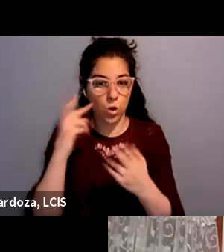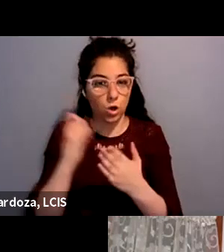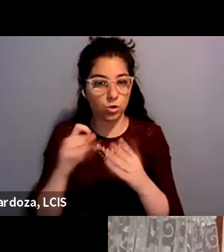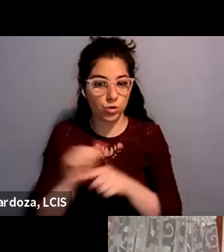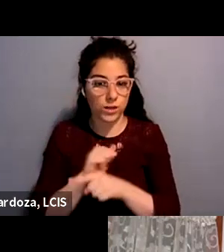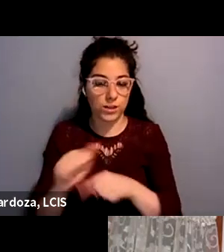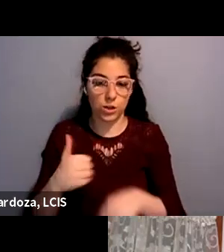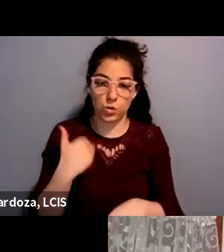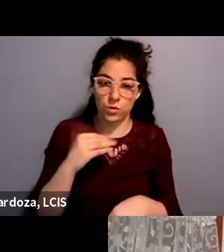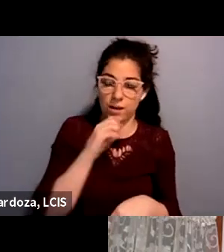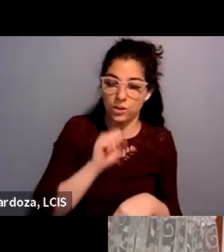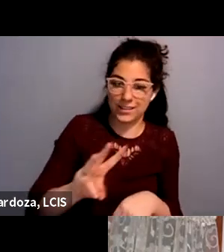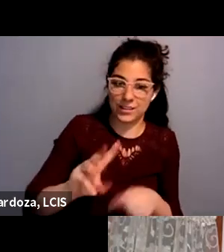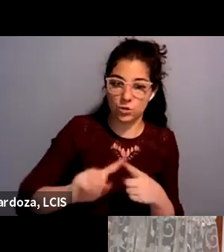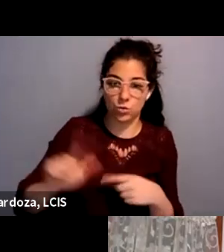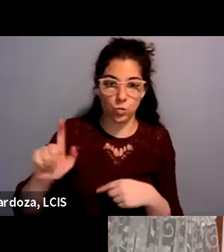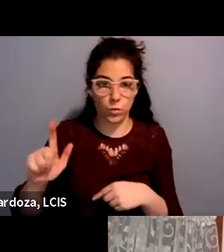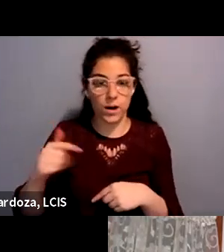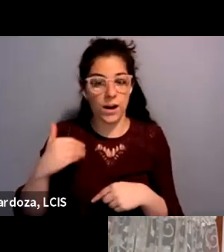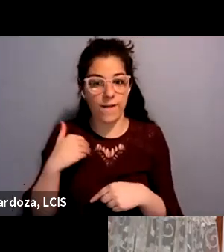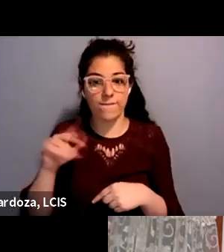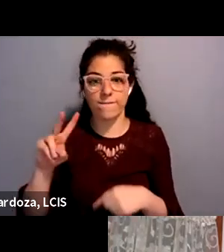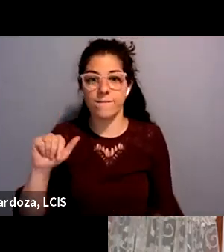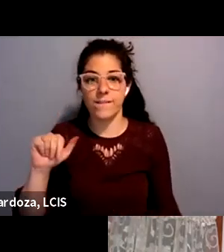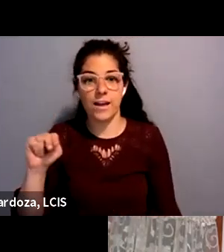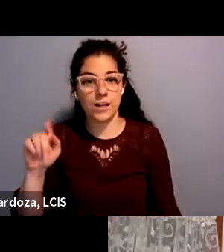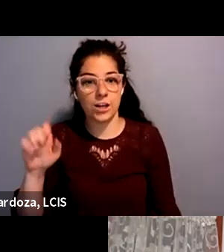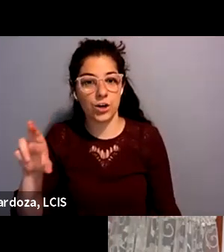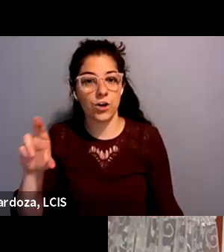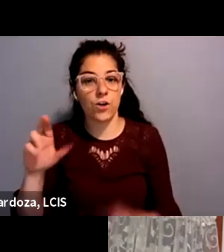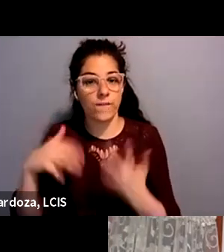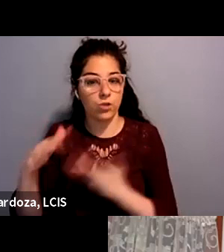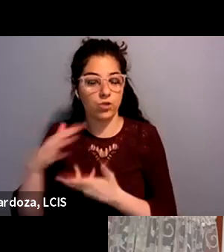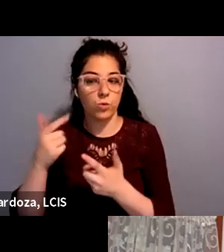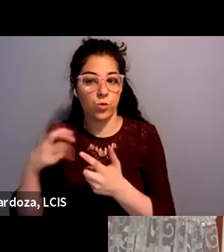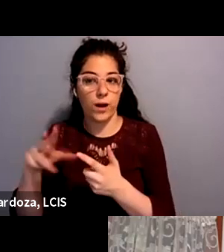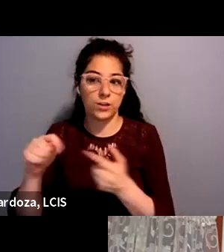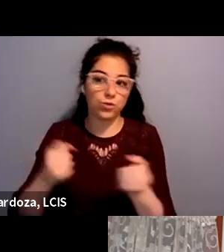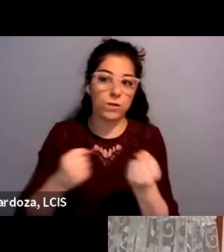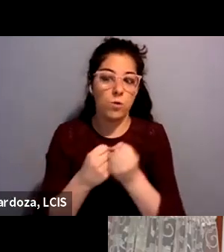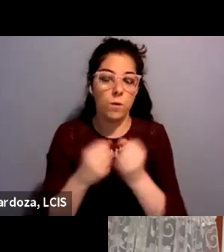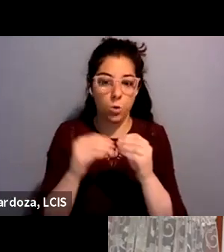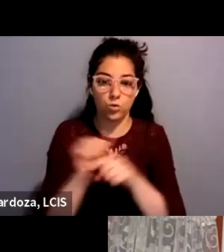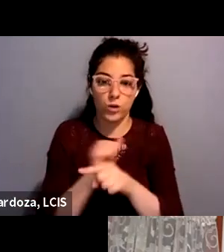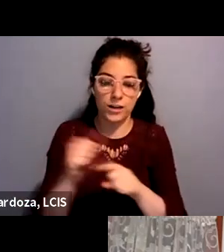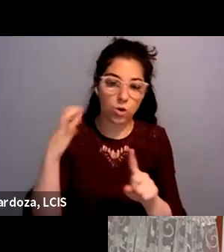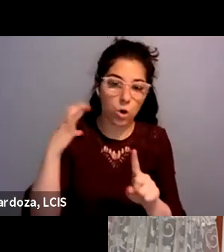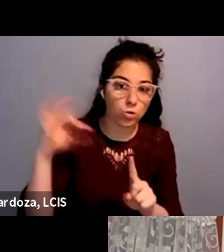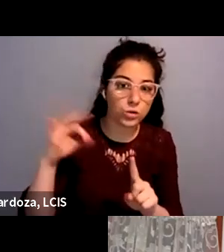to 21 and has received Van Leer Fellowship grants to support additional professional arts training, coaching, and mentoring